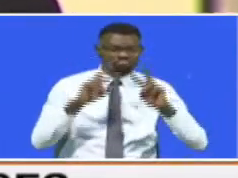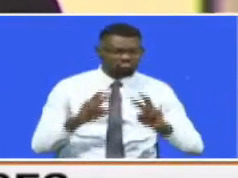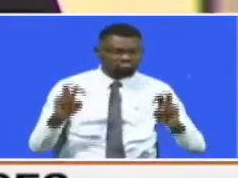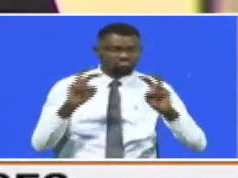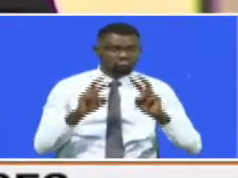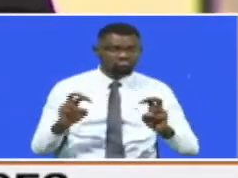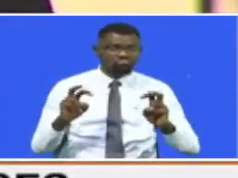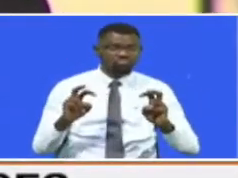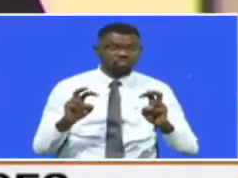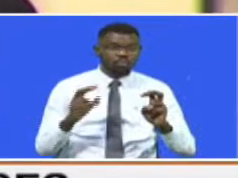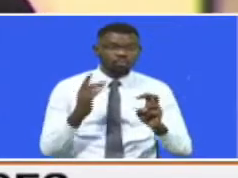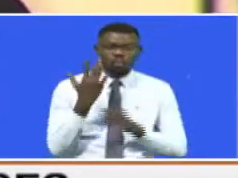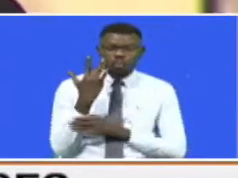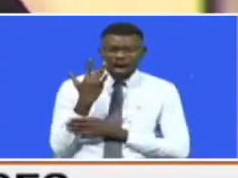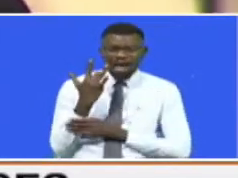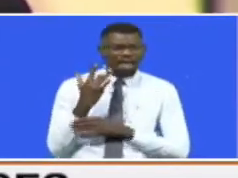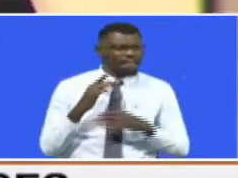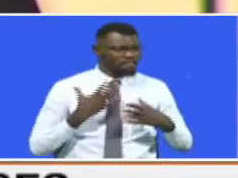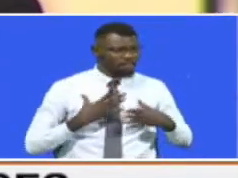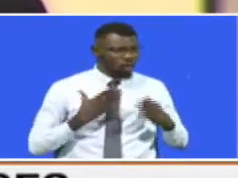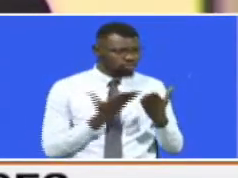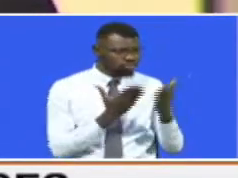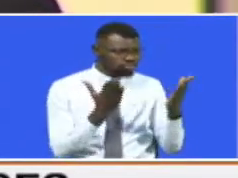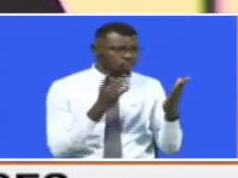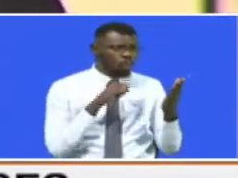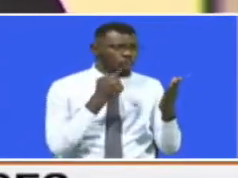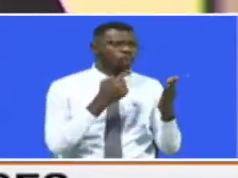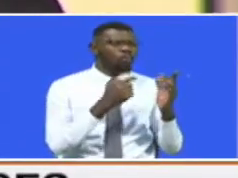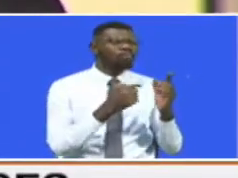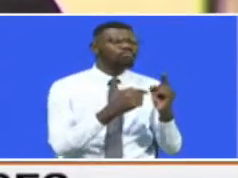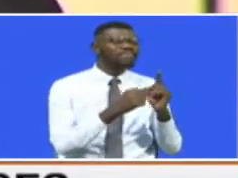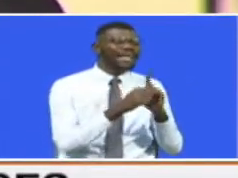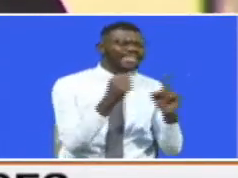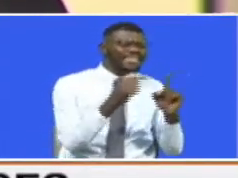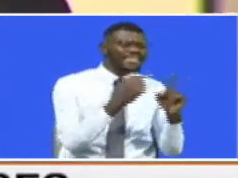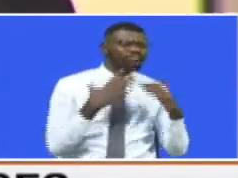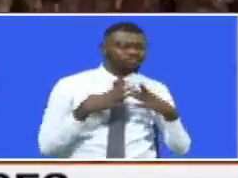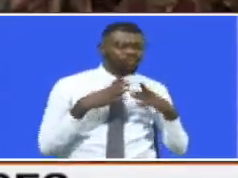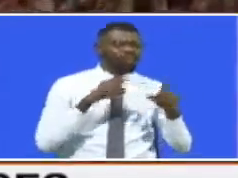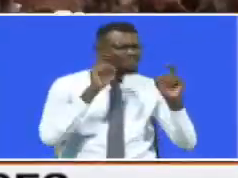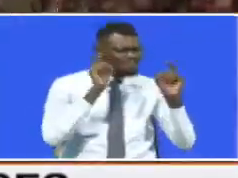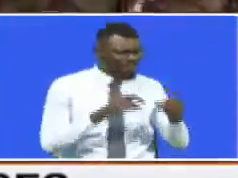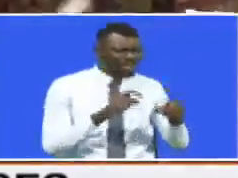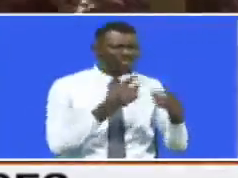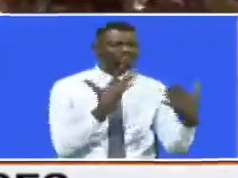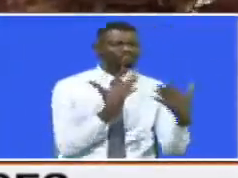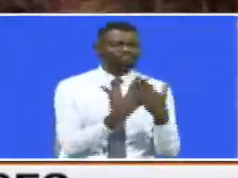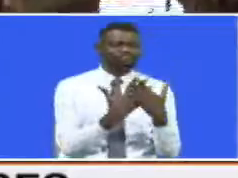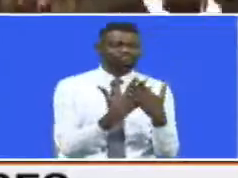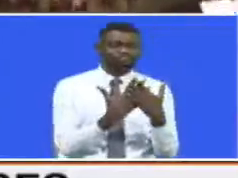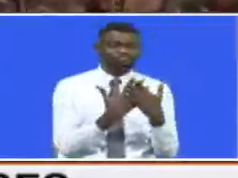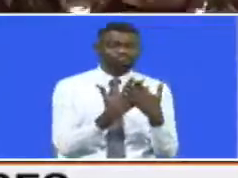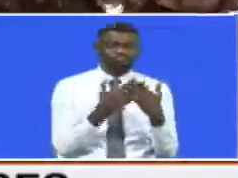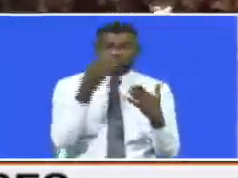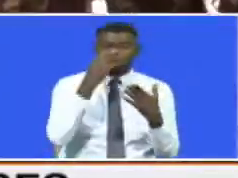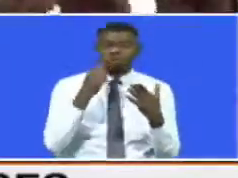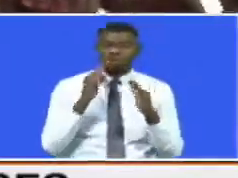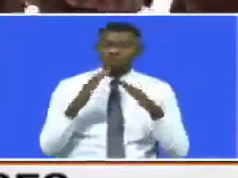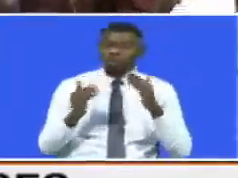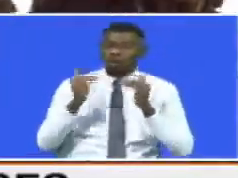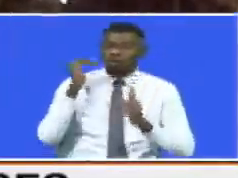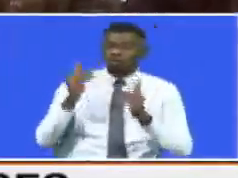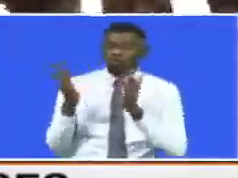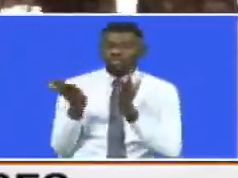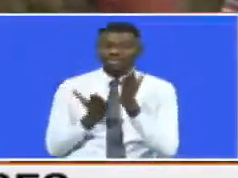be commenced so that those found culpable are held to account. Ruto says professional police